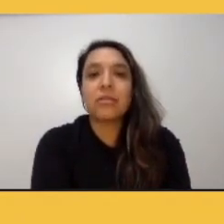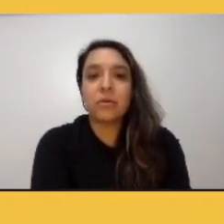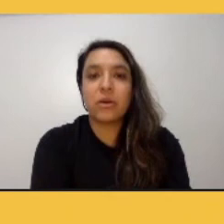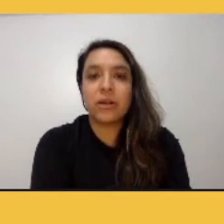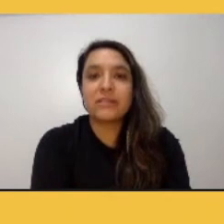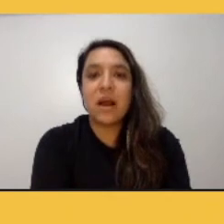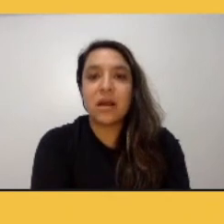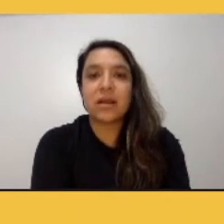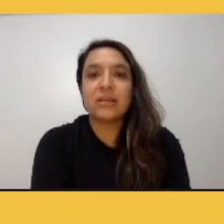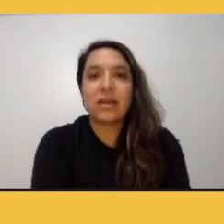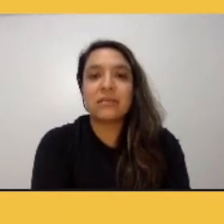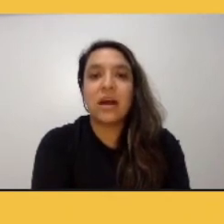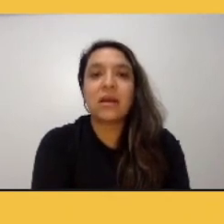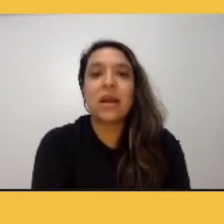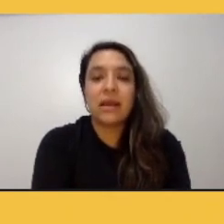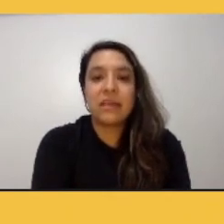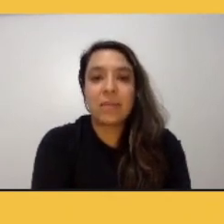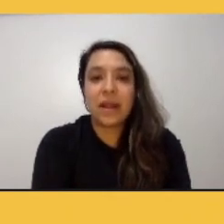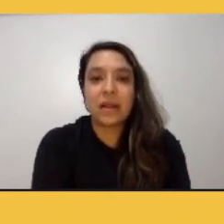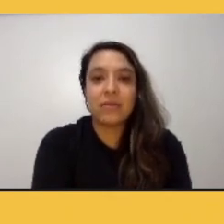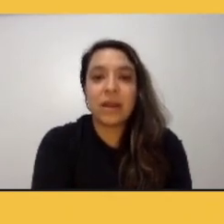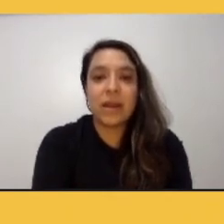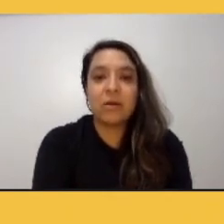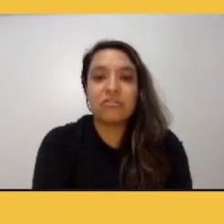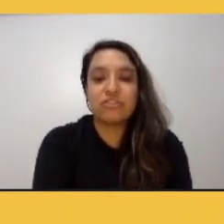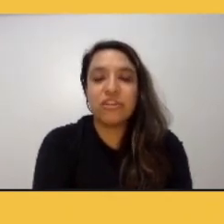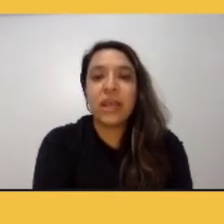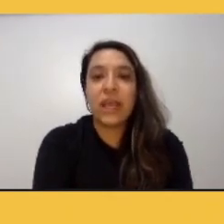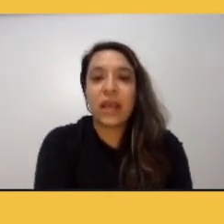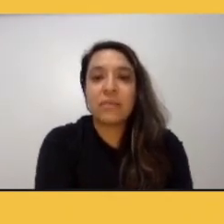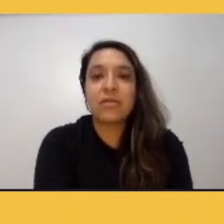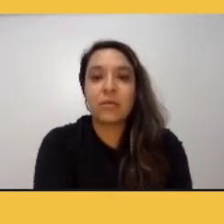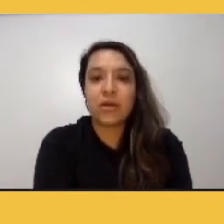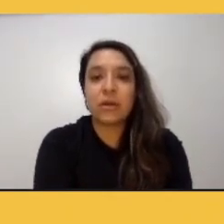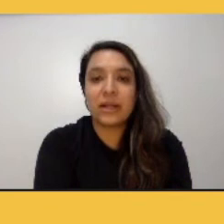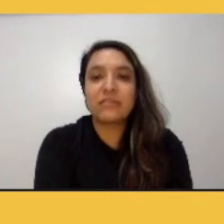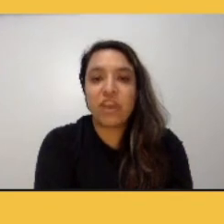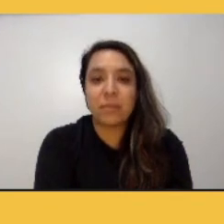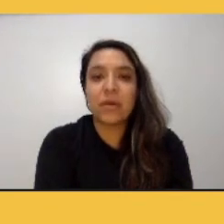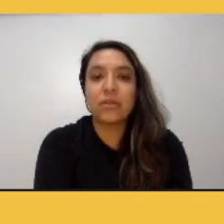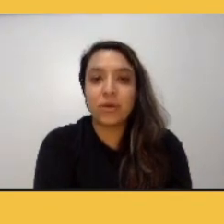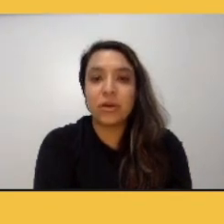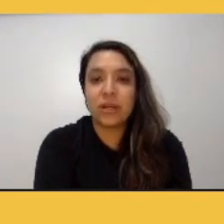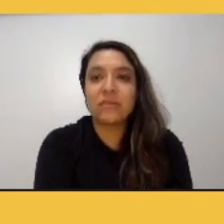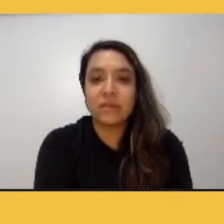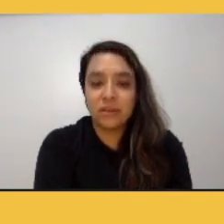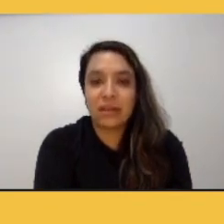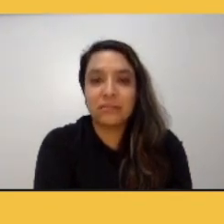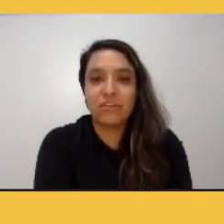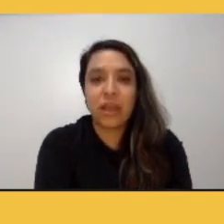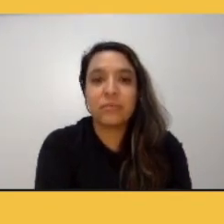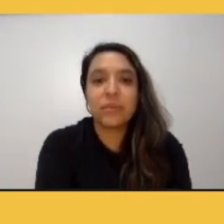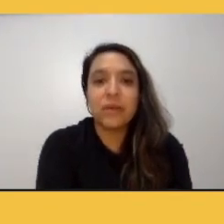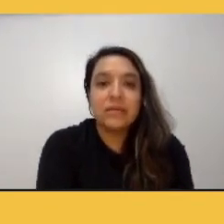Unk, the word is hunk. Yes, hunk. Tap it out, get ready, go. Ch, amp, the word is champ. The word is,